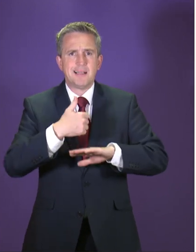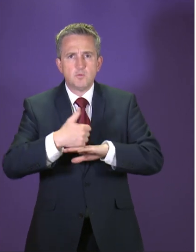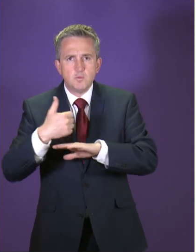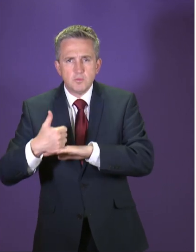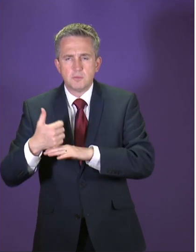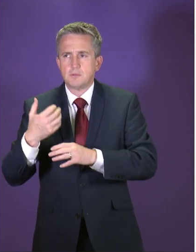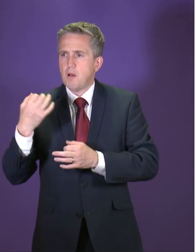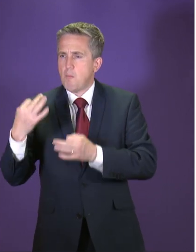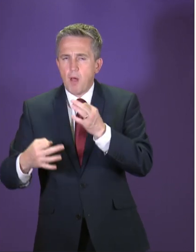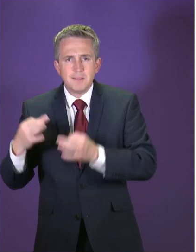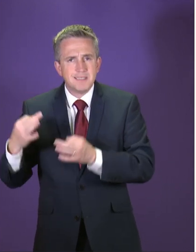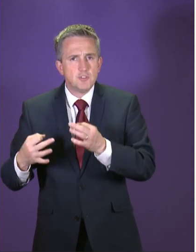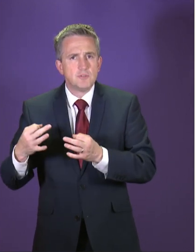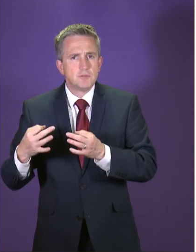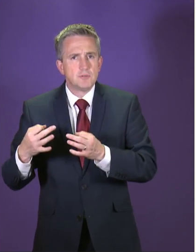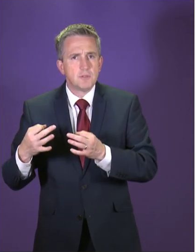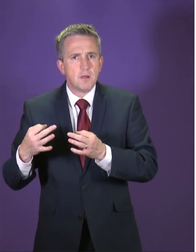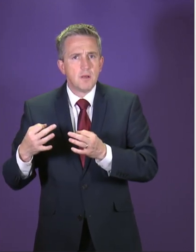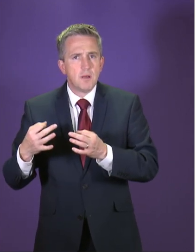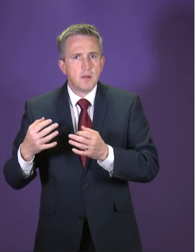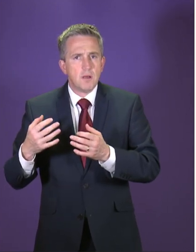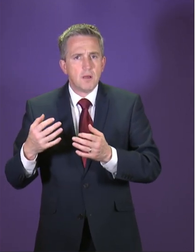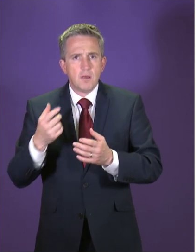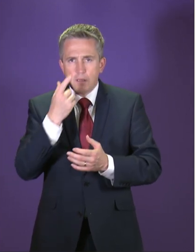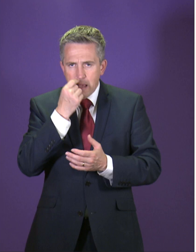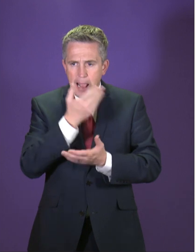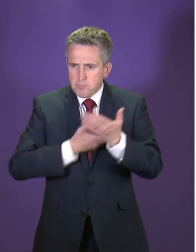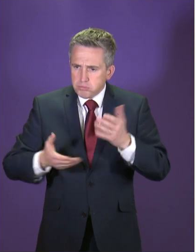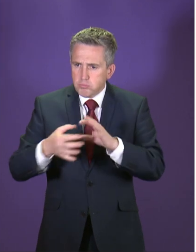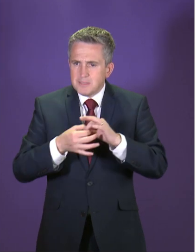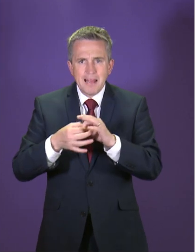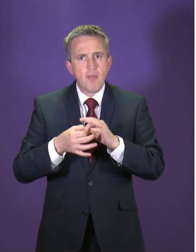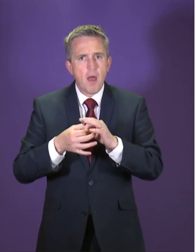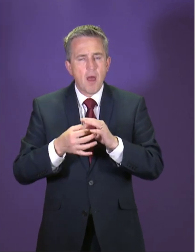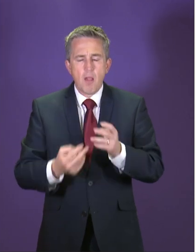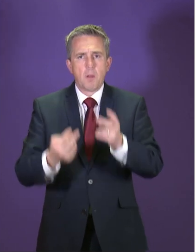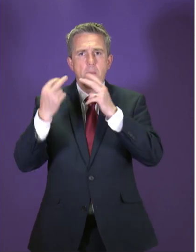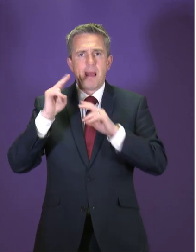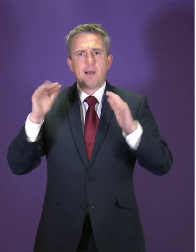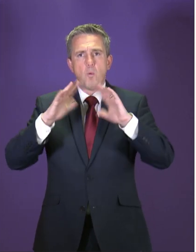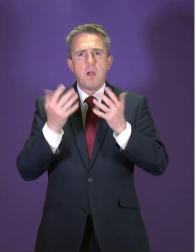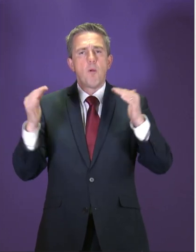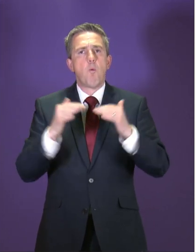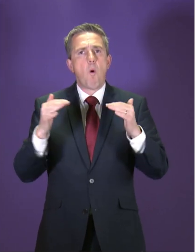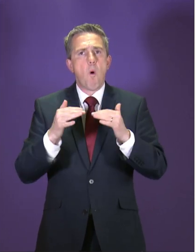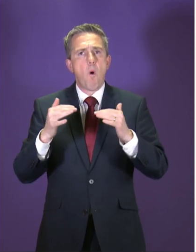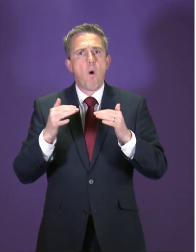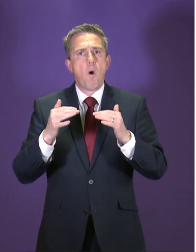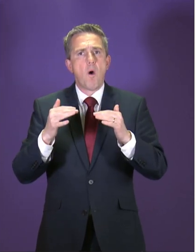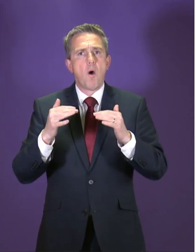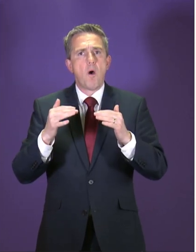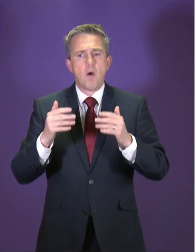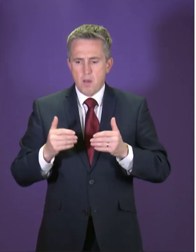politicians, having a long vision after the Second World War, developed something unique in